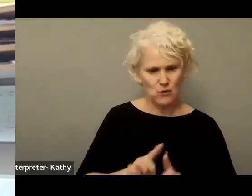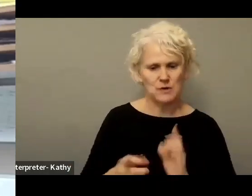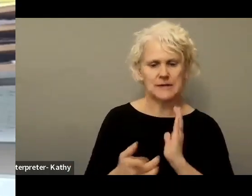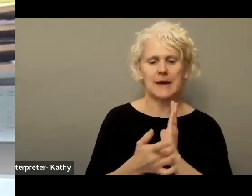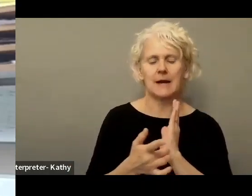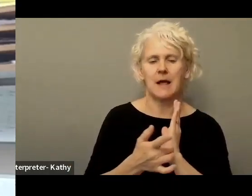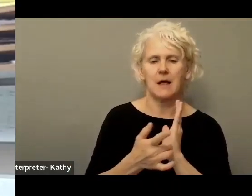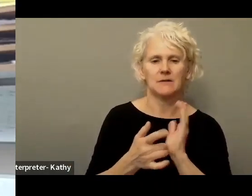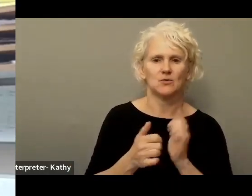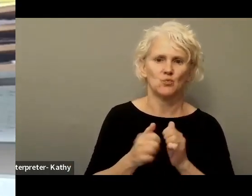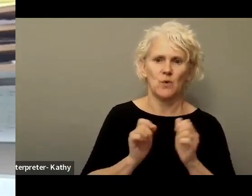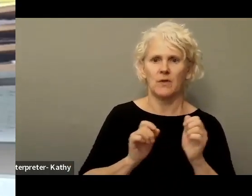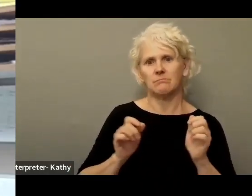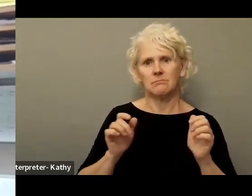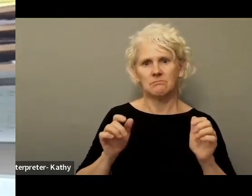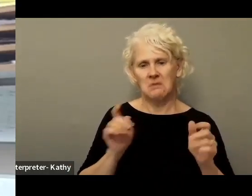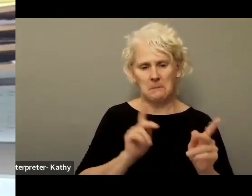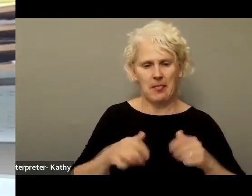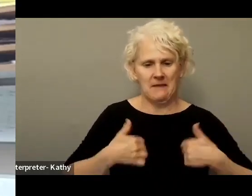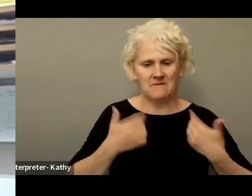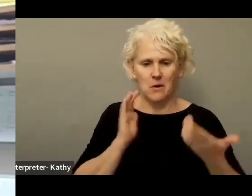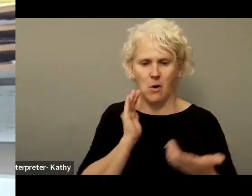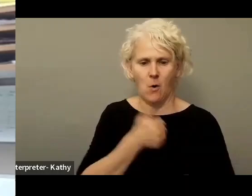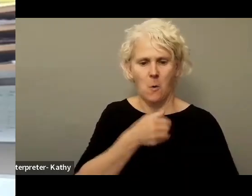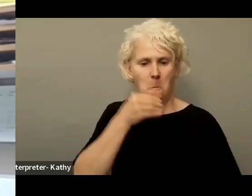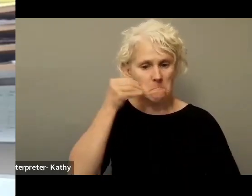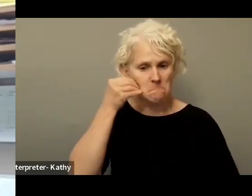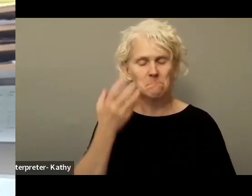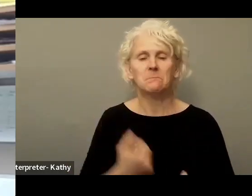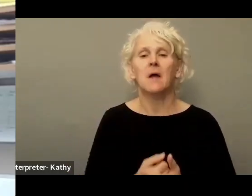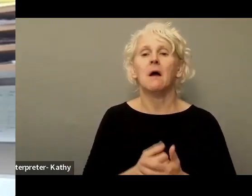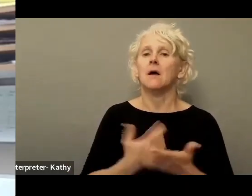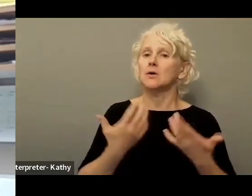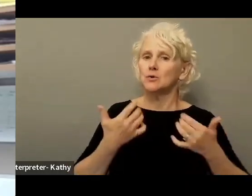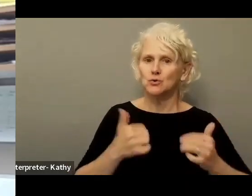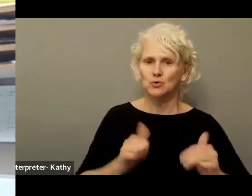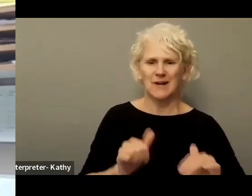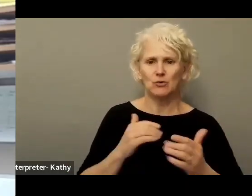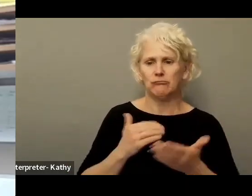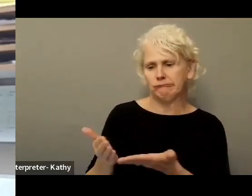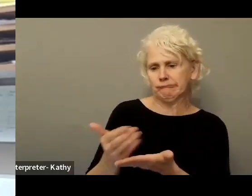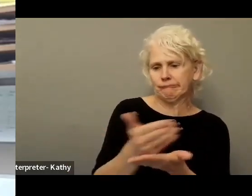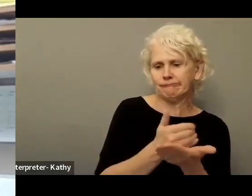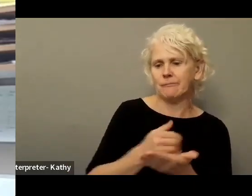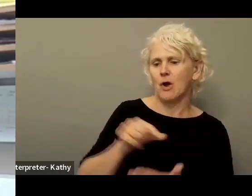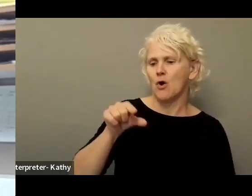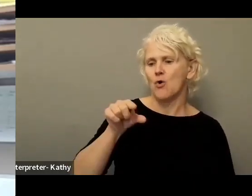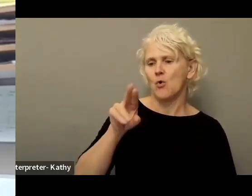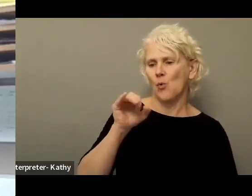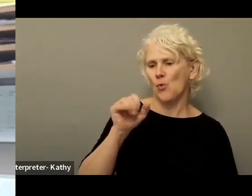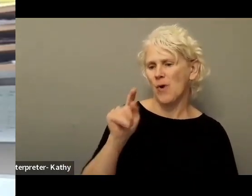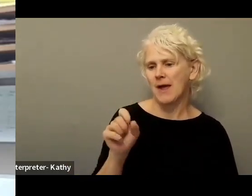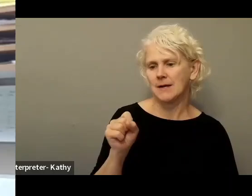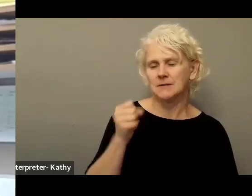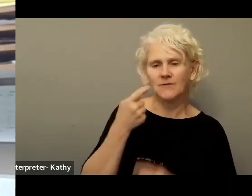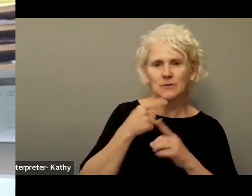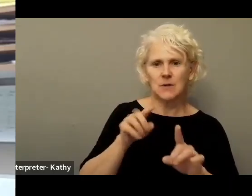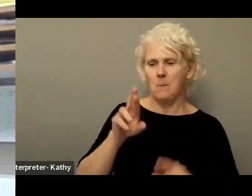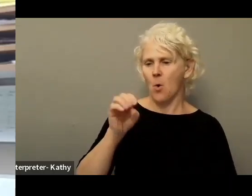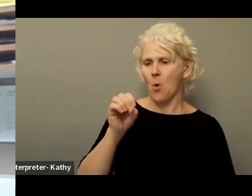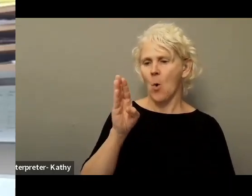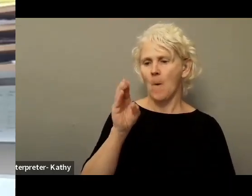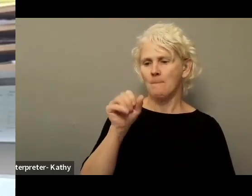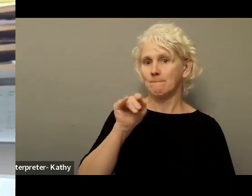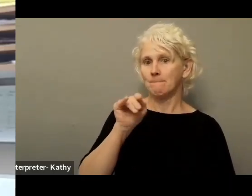with our residents. I know we're really trying to work on grants for some robotic actions, and I just don't know how people